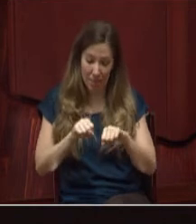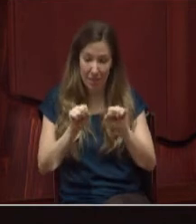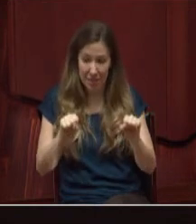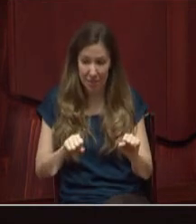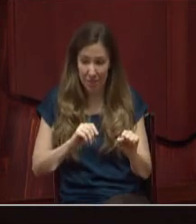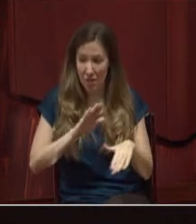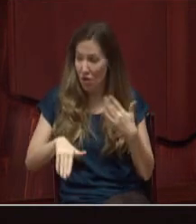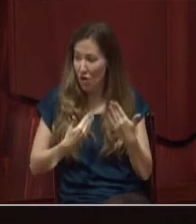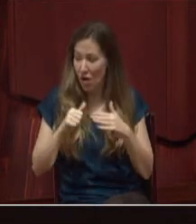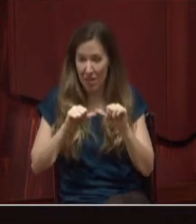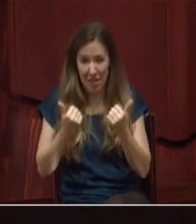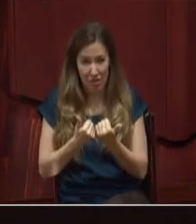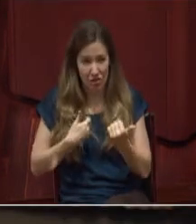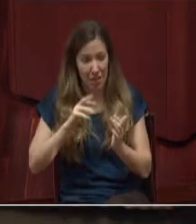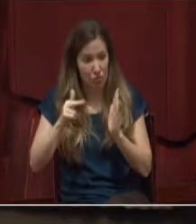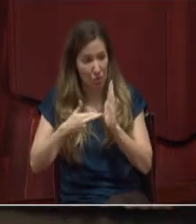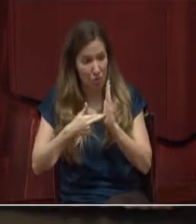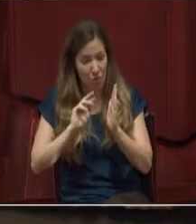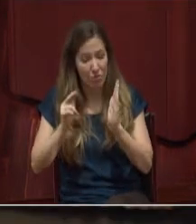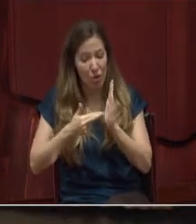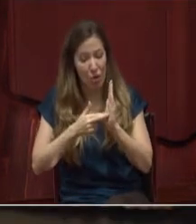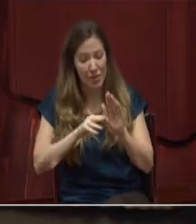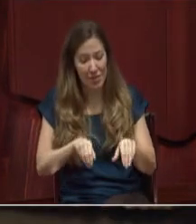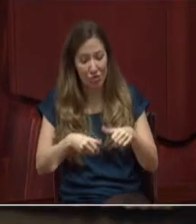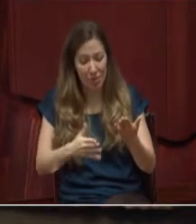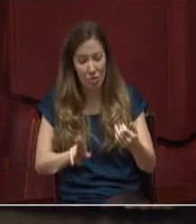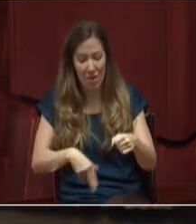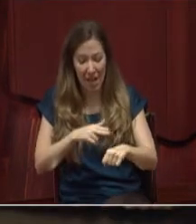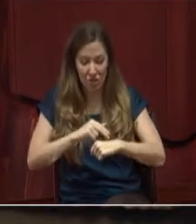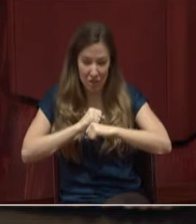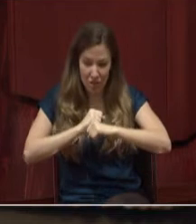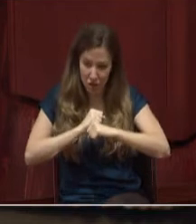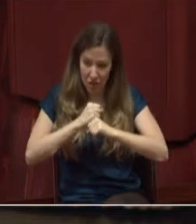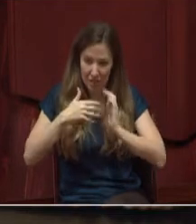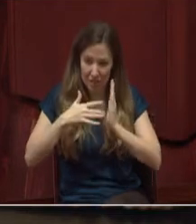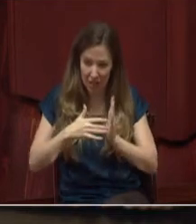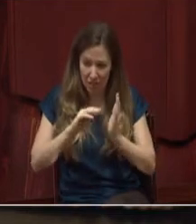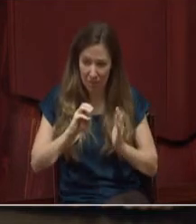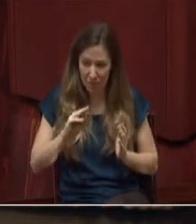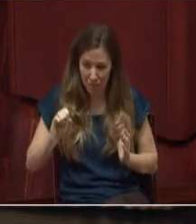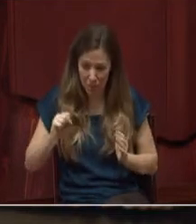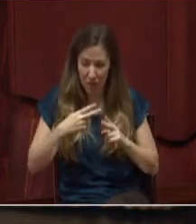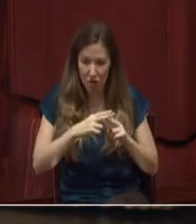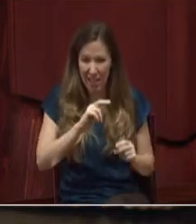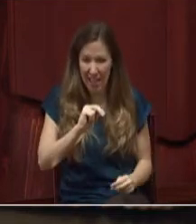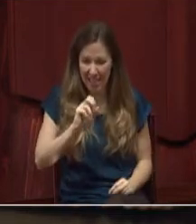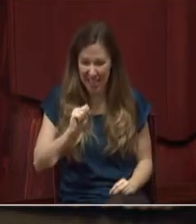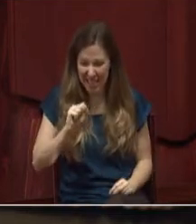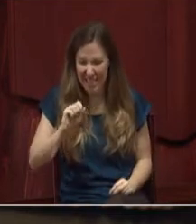a role. Their role was to contribute to these national security study memoranda called NSSM,